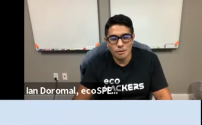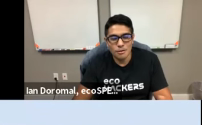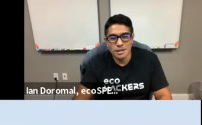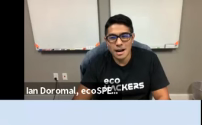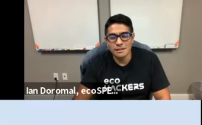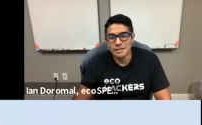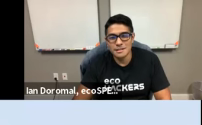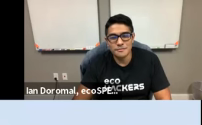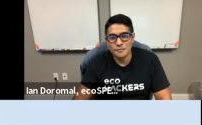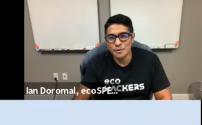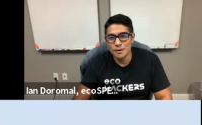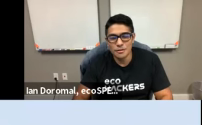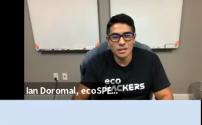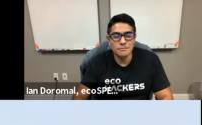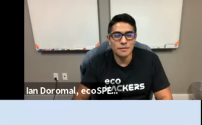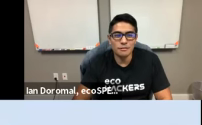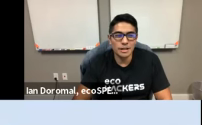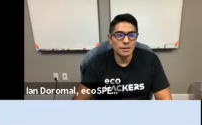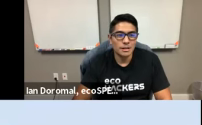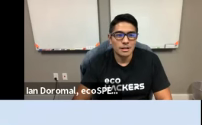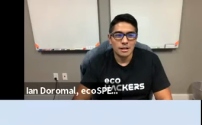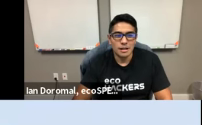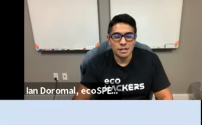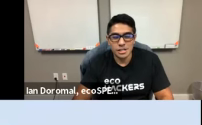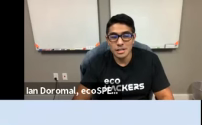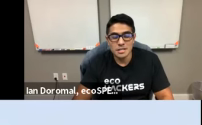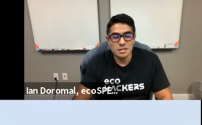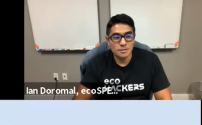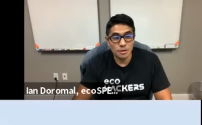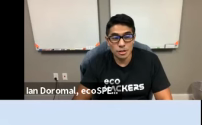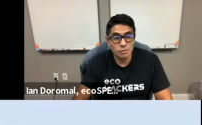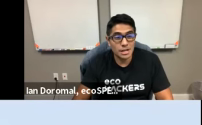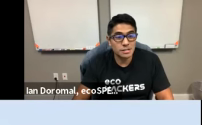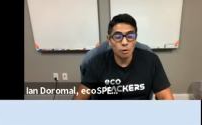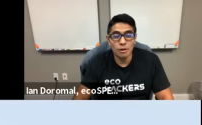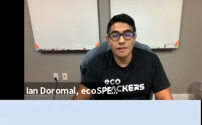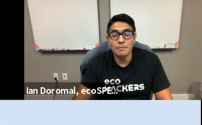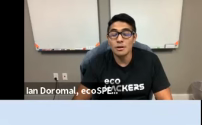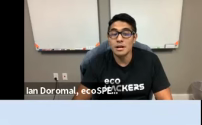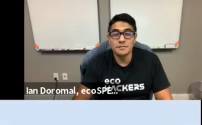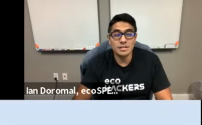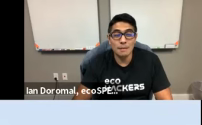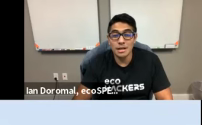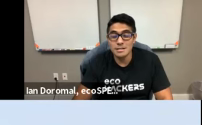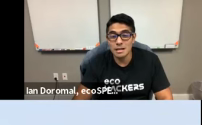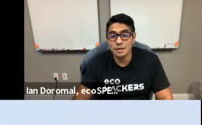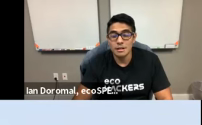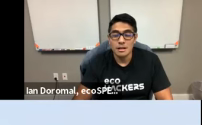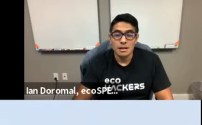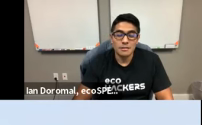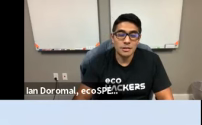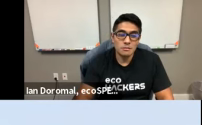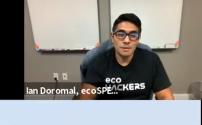Yeah, always like to highlight this. If you're familiar with the Hudson River cleanup, GE dredged 4.5 million tons of contaminated